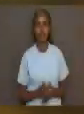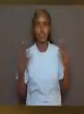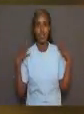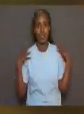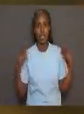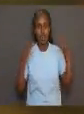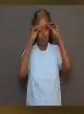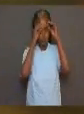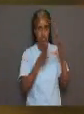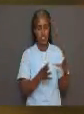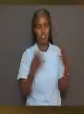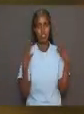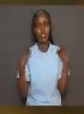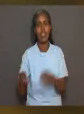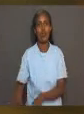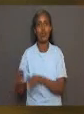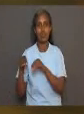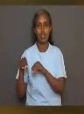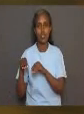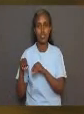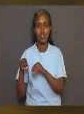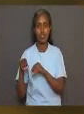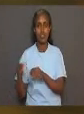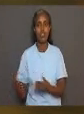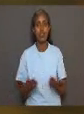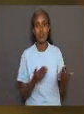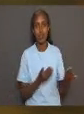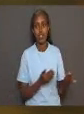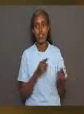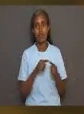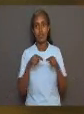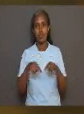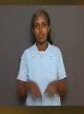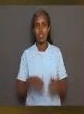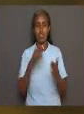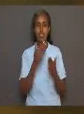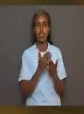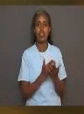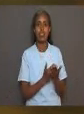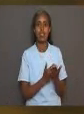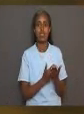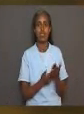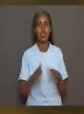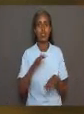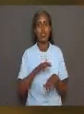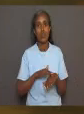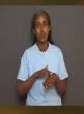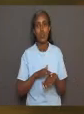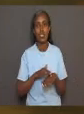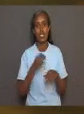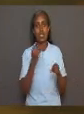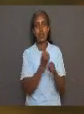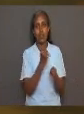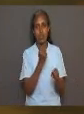Hello, teacher. Hello, students. Welcome to today's lesson on the